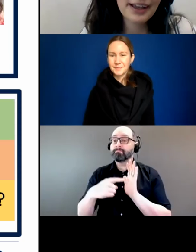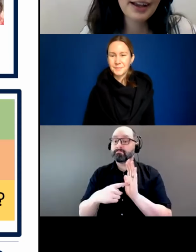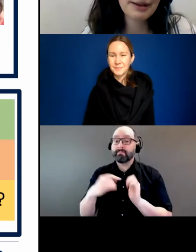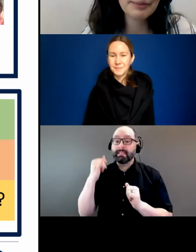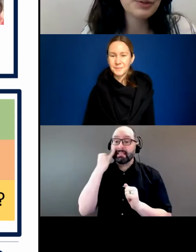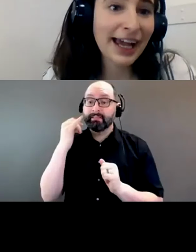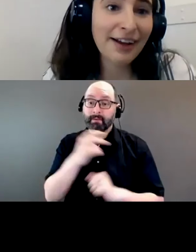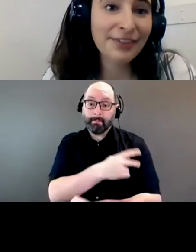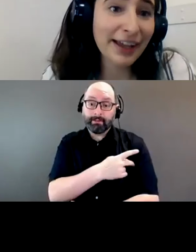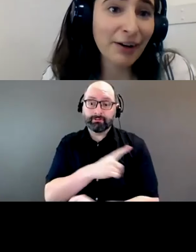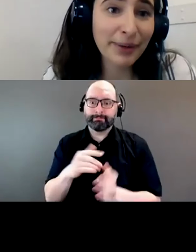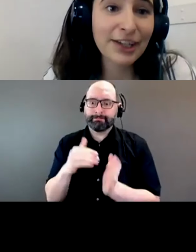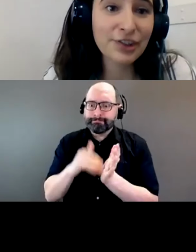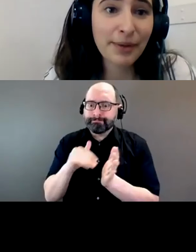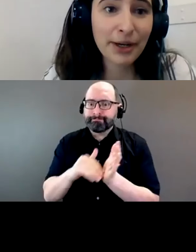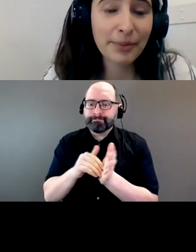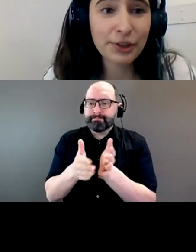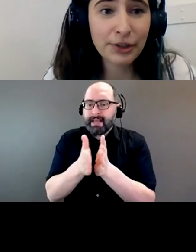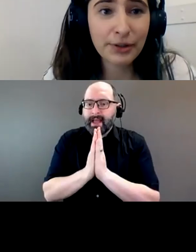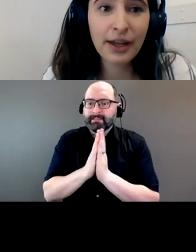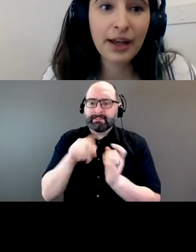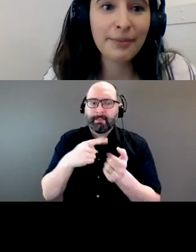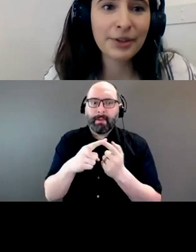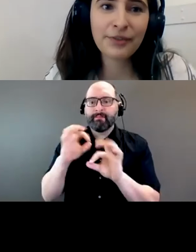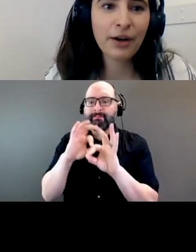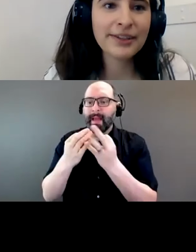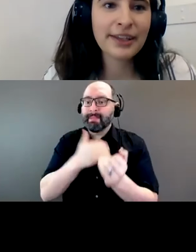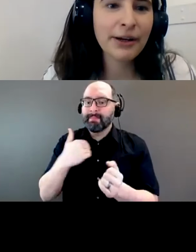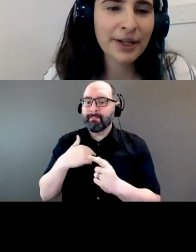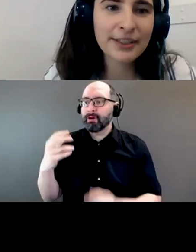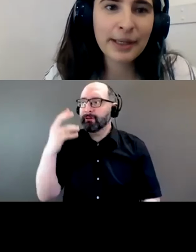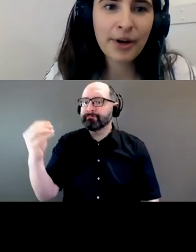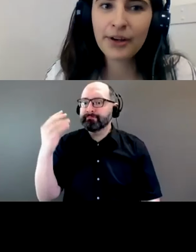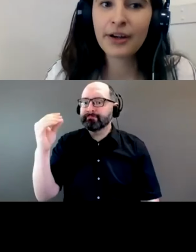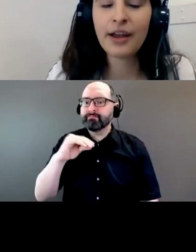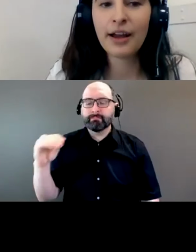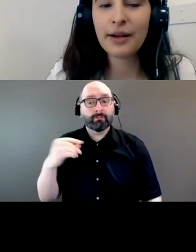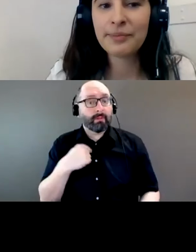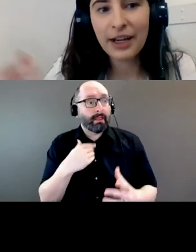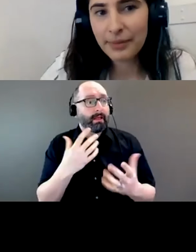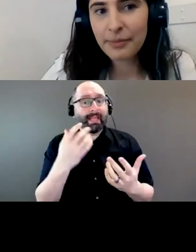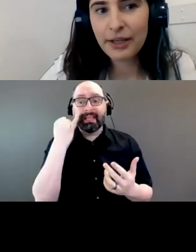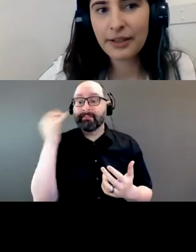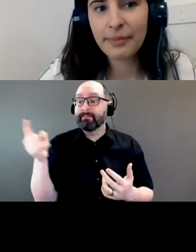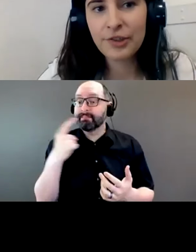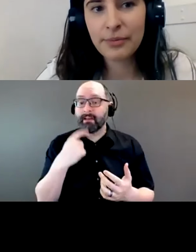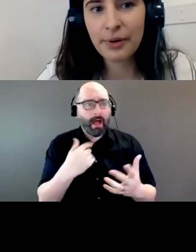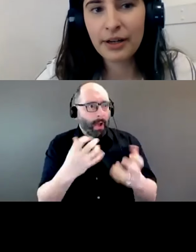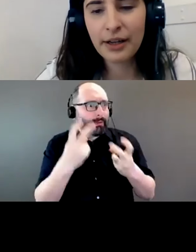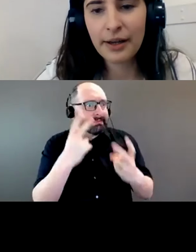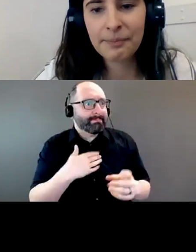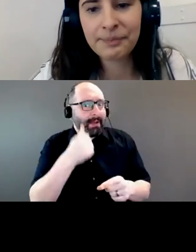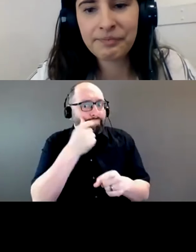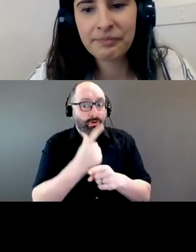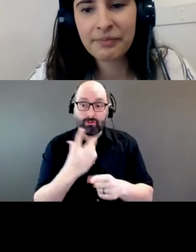away, you could have that on a page in the memory book too. You know, if they always say, oh, I want to see my brother, that could be a page in the